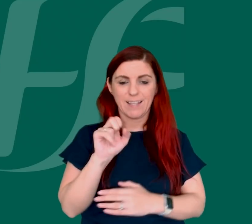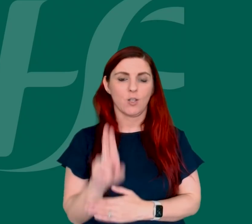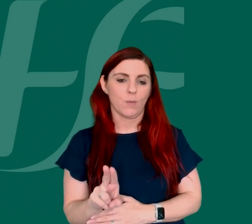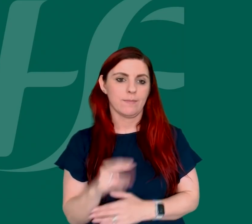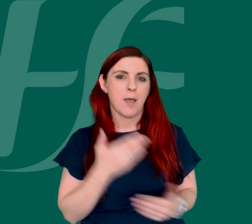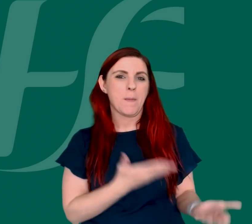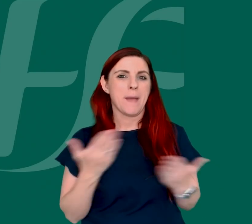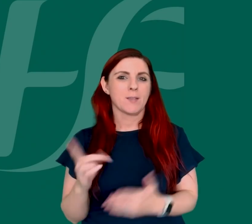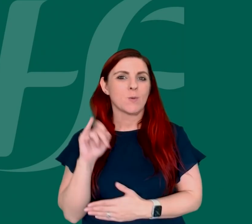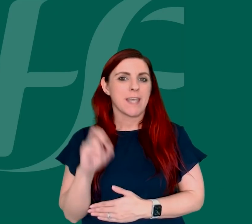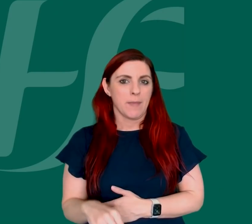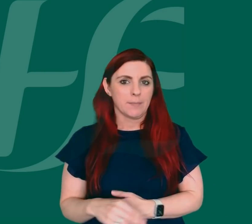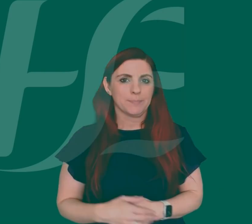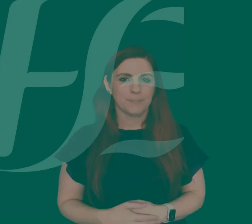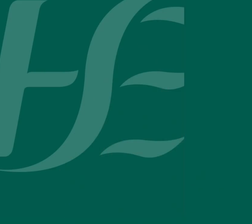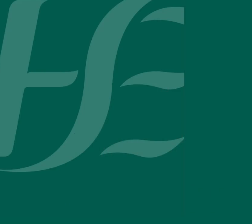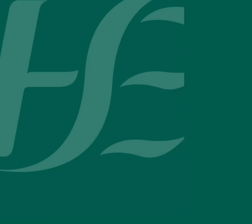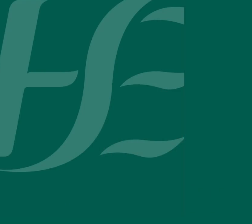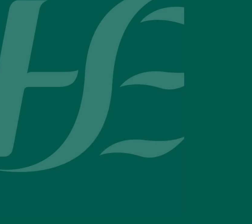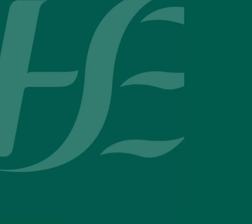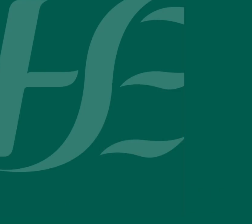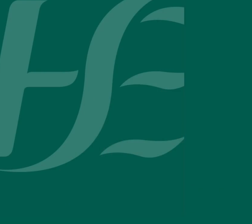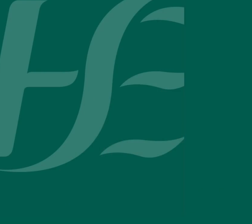pass you over to Damien McCallion. Thank you.